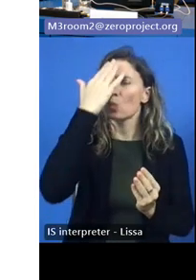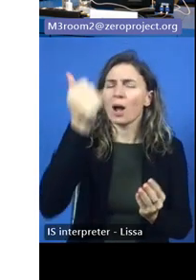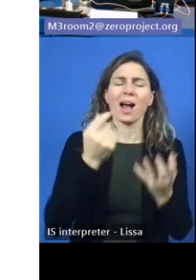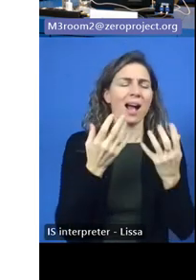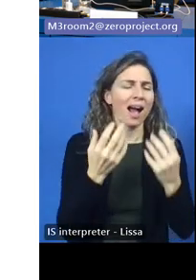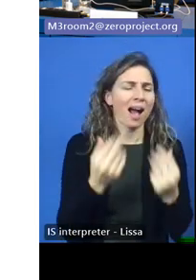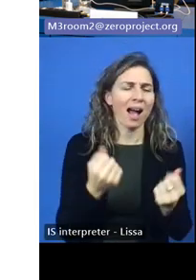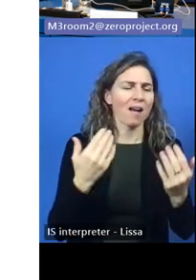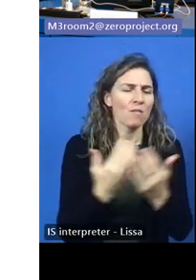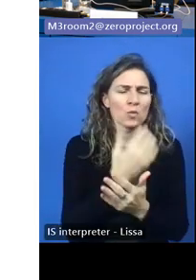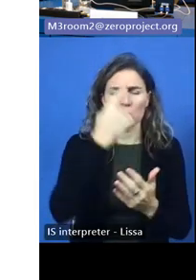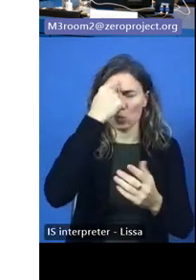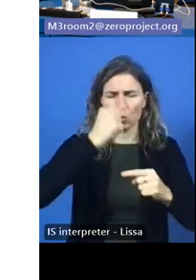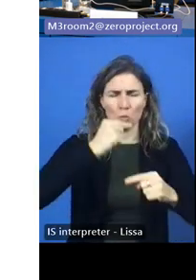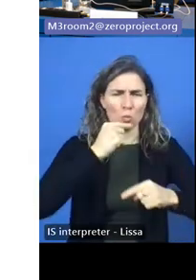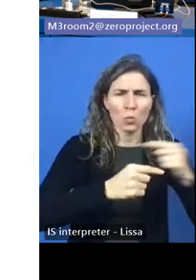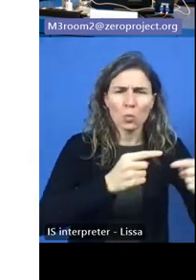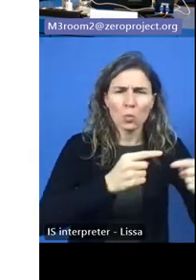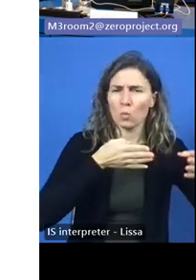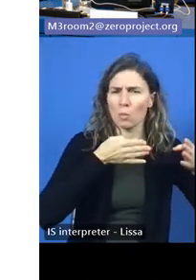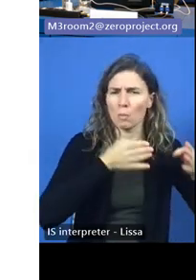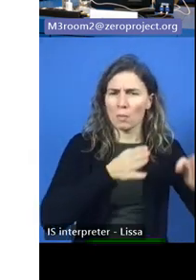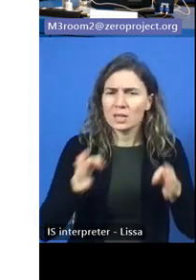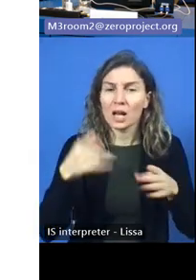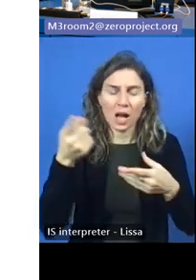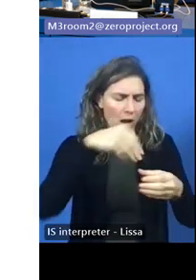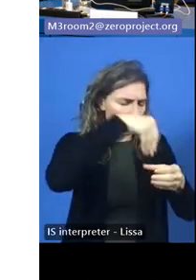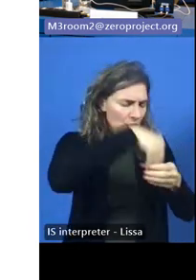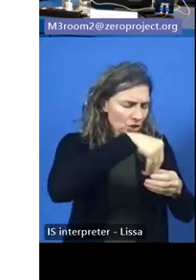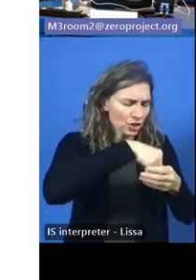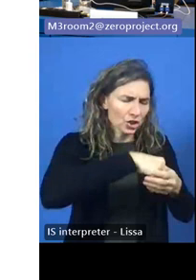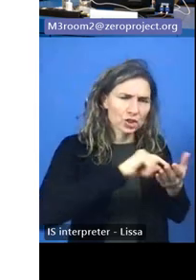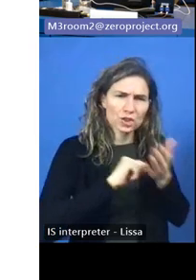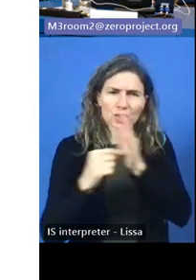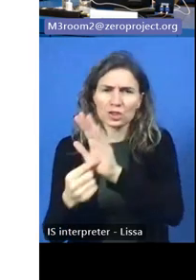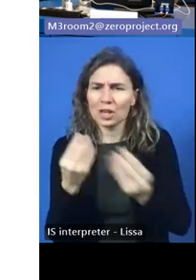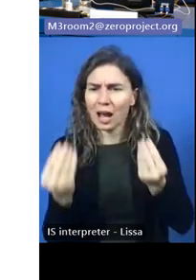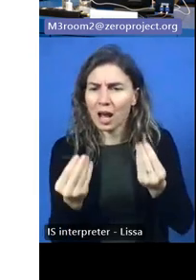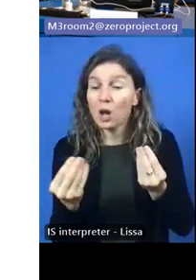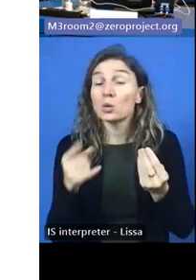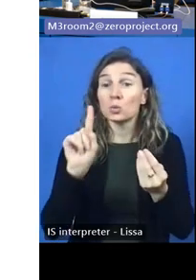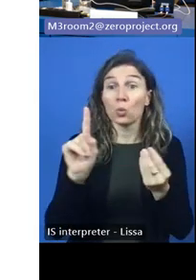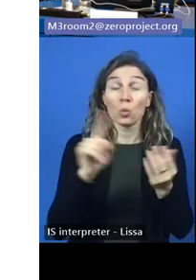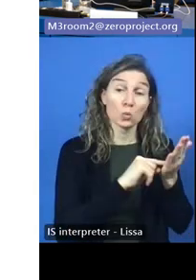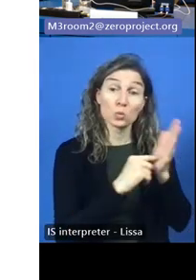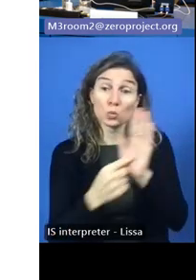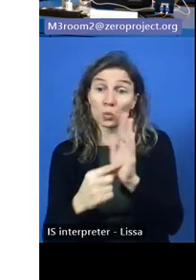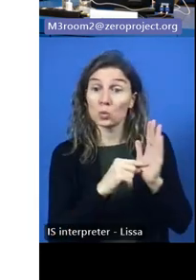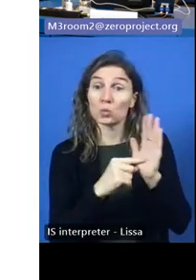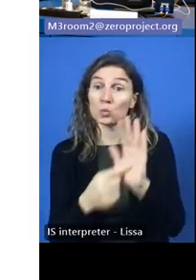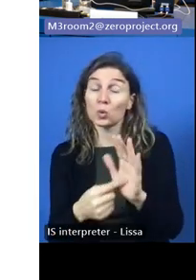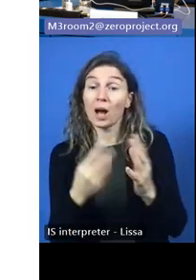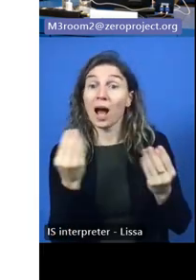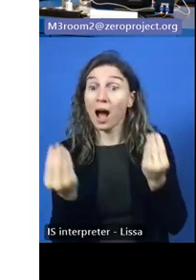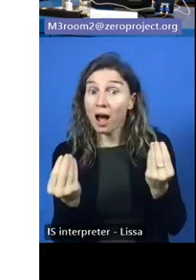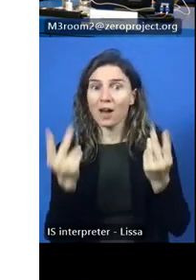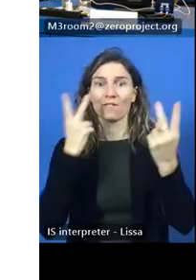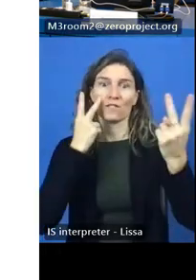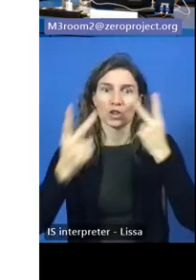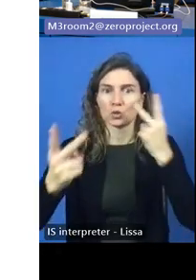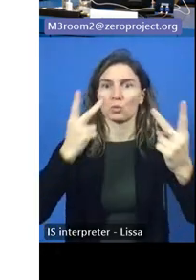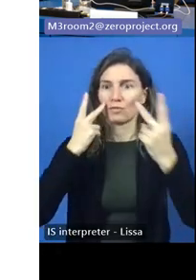on teaching different content to deaf students. Visual content. Also creating digital learning tools.